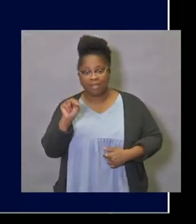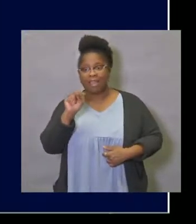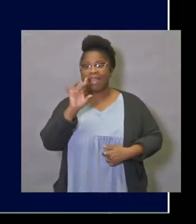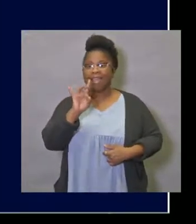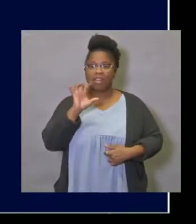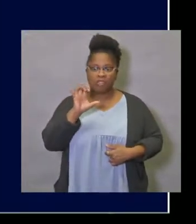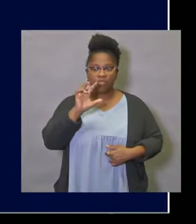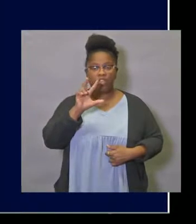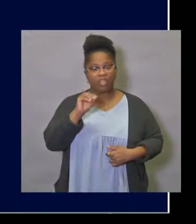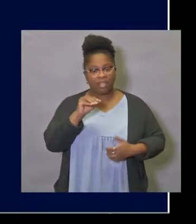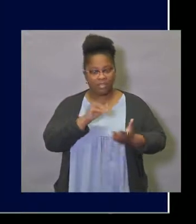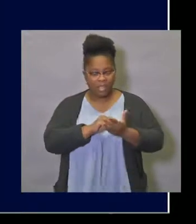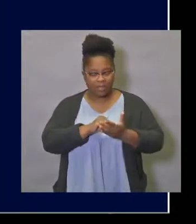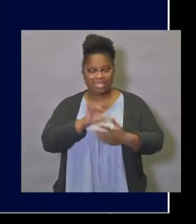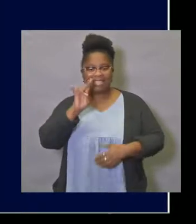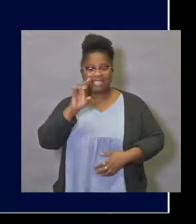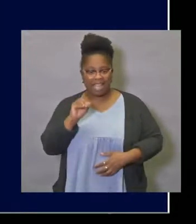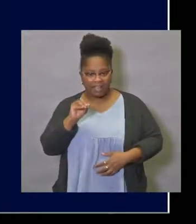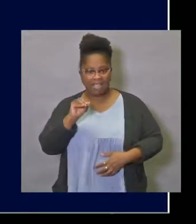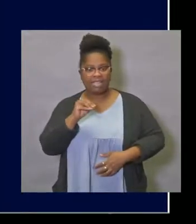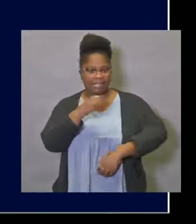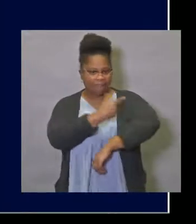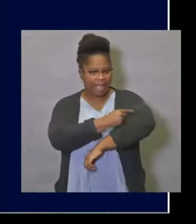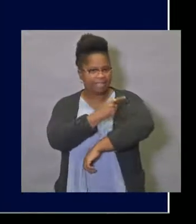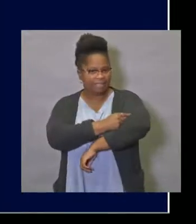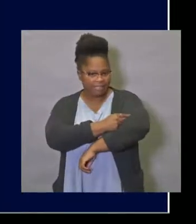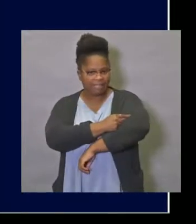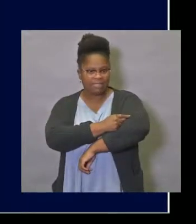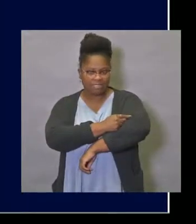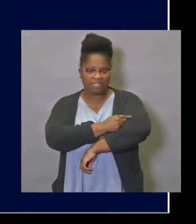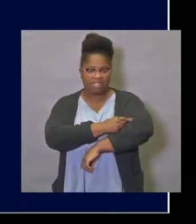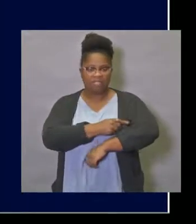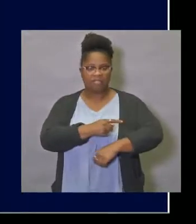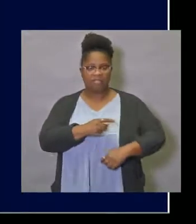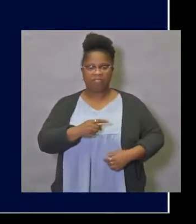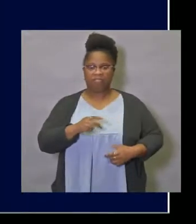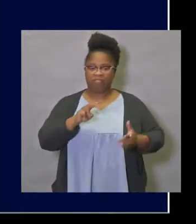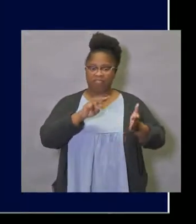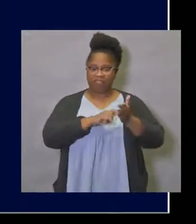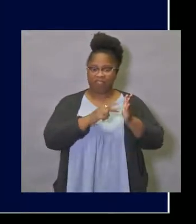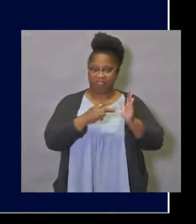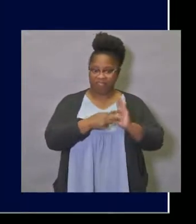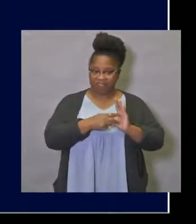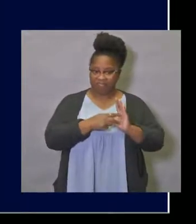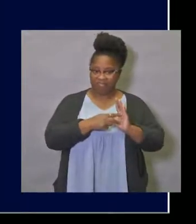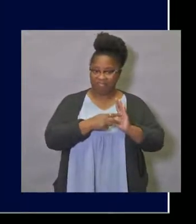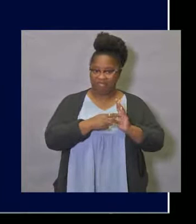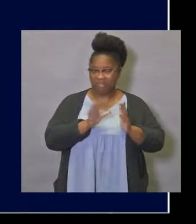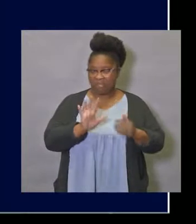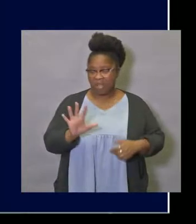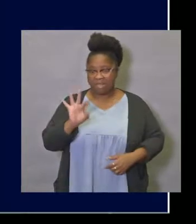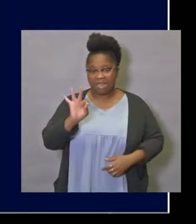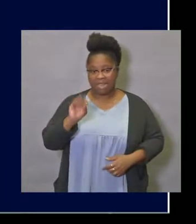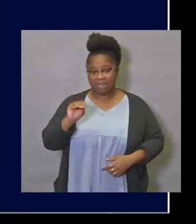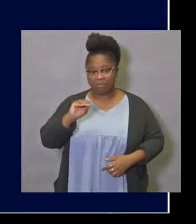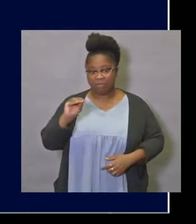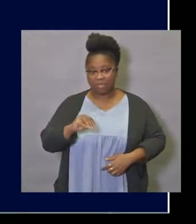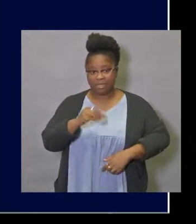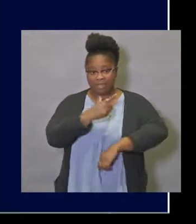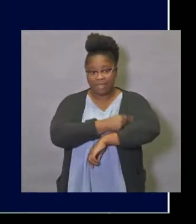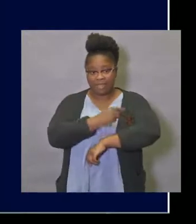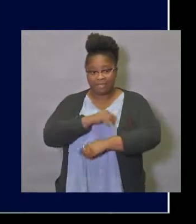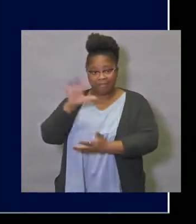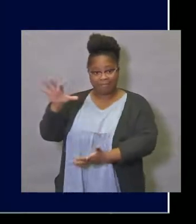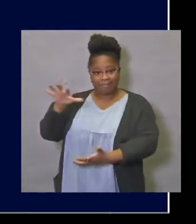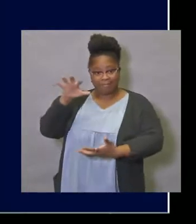1,831,075 doses of vaccine. And as you can see, that means that over 90% of the vaccines we've received